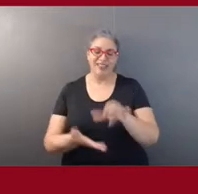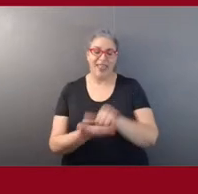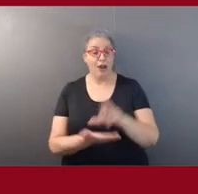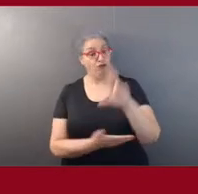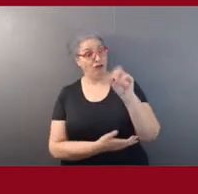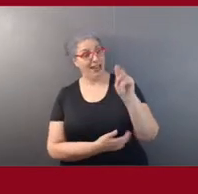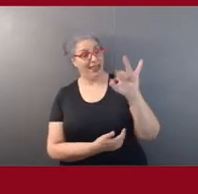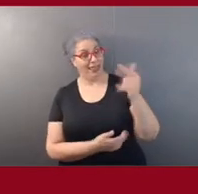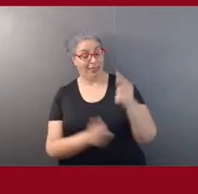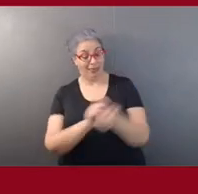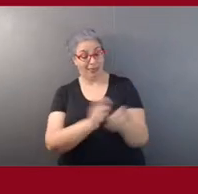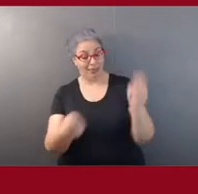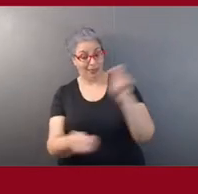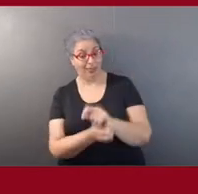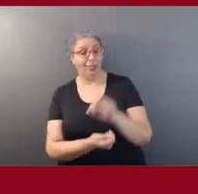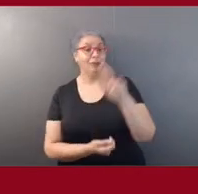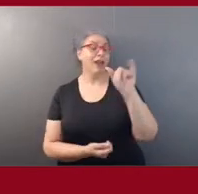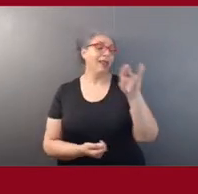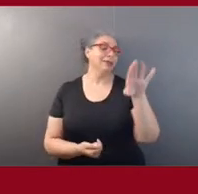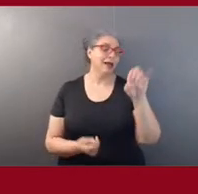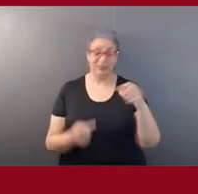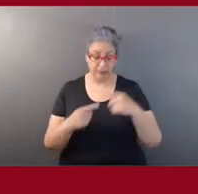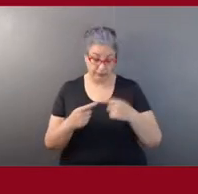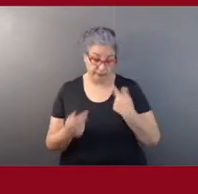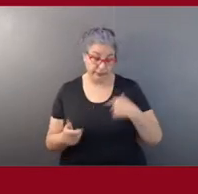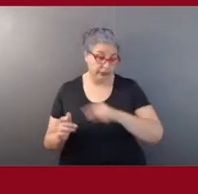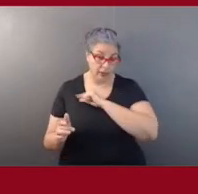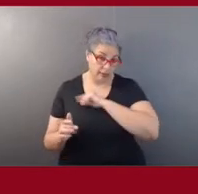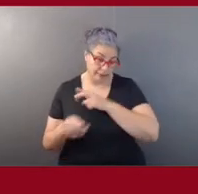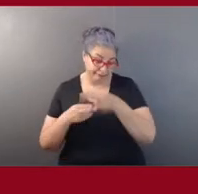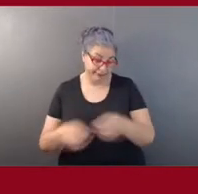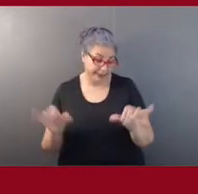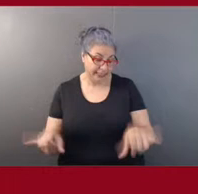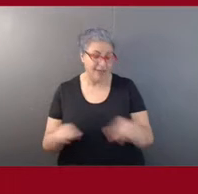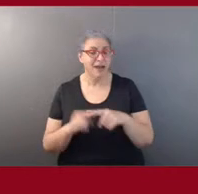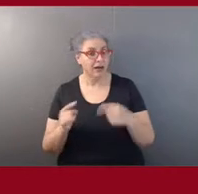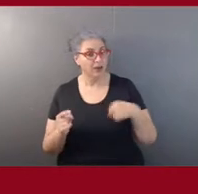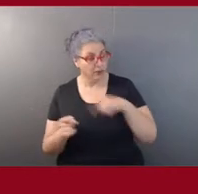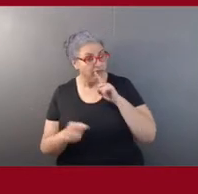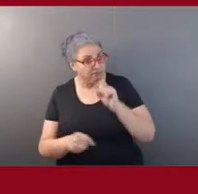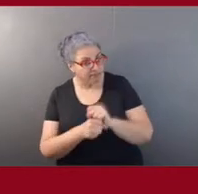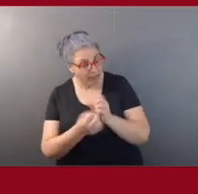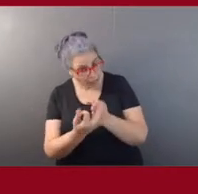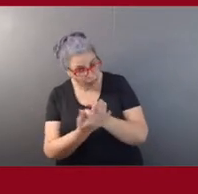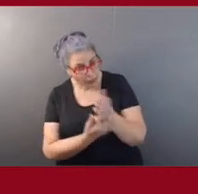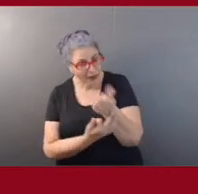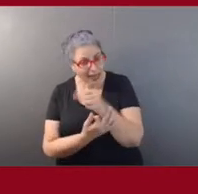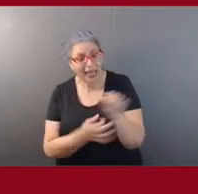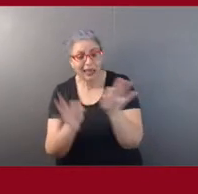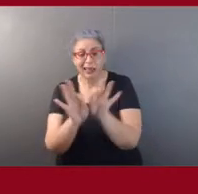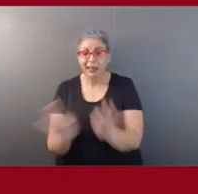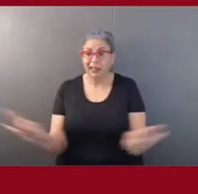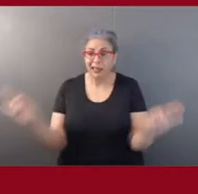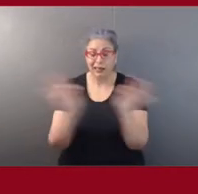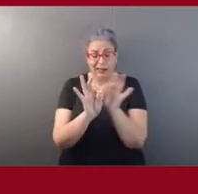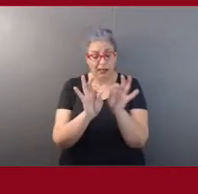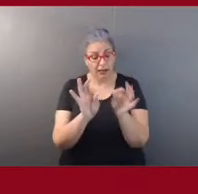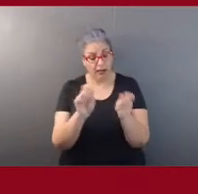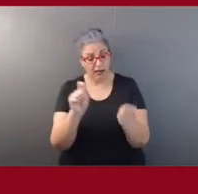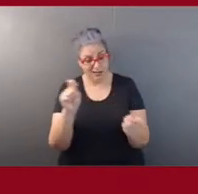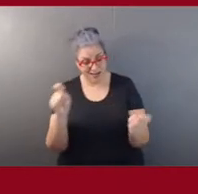we really been sort of through any significant, you know, evolution of this